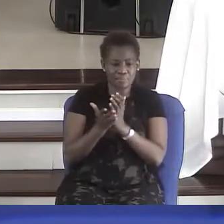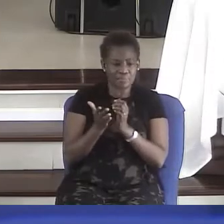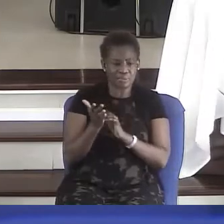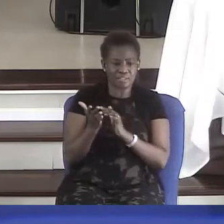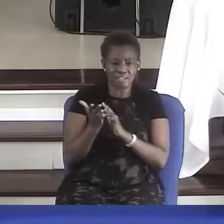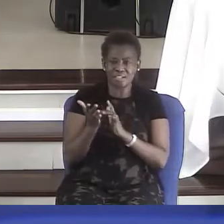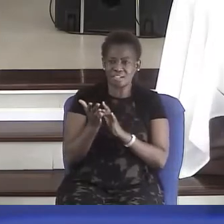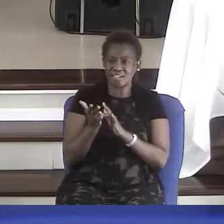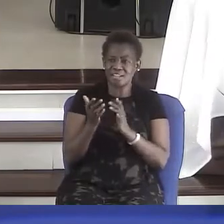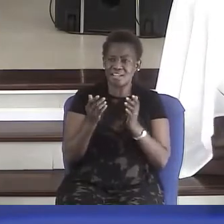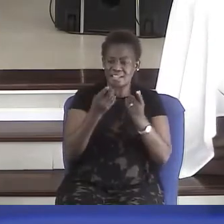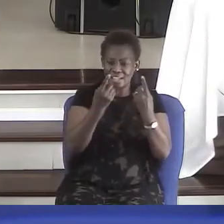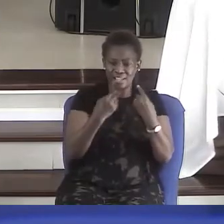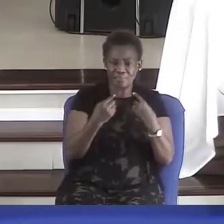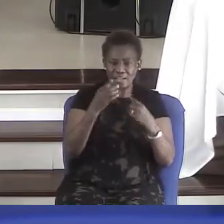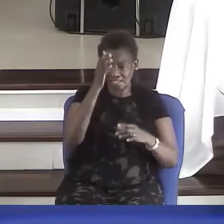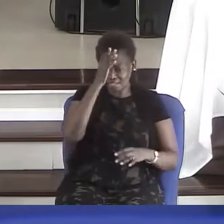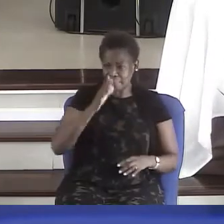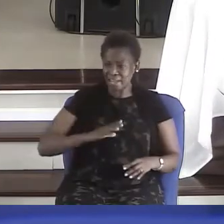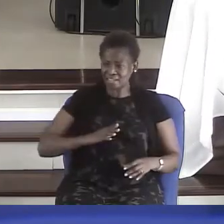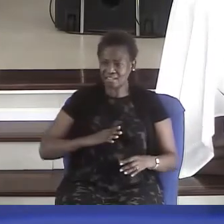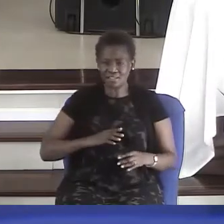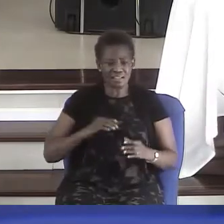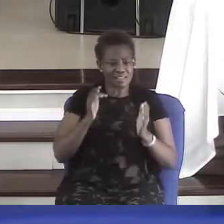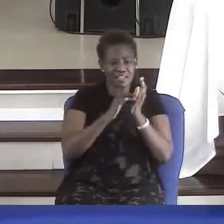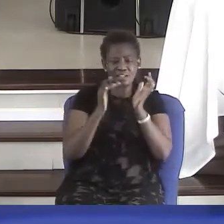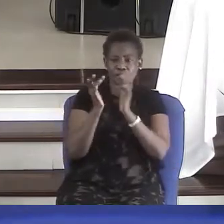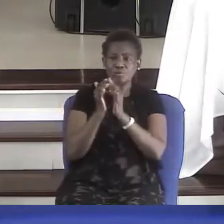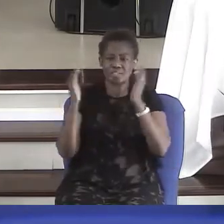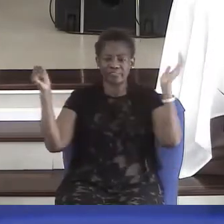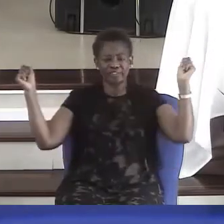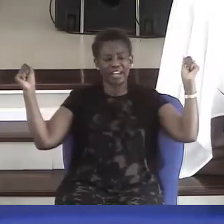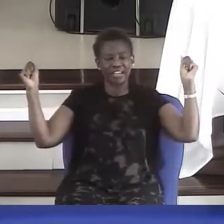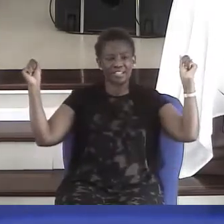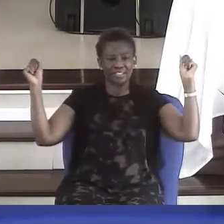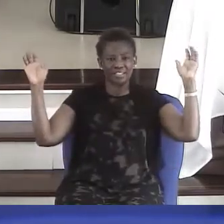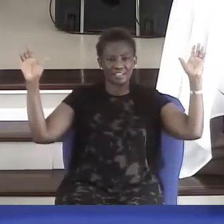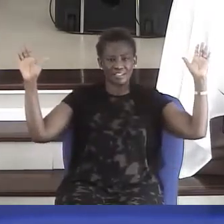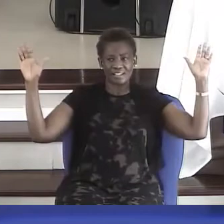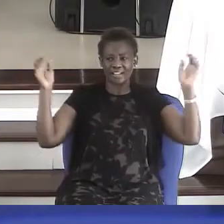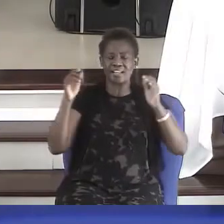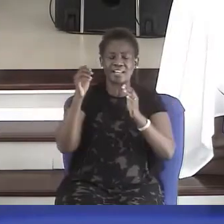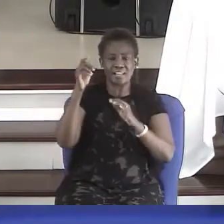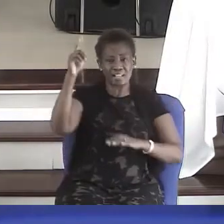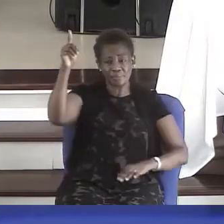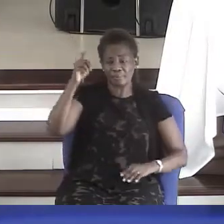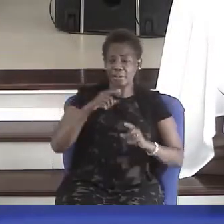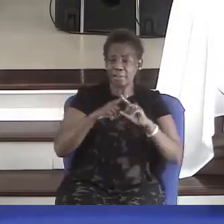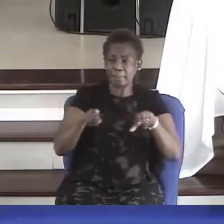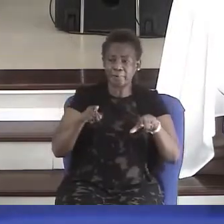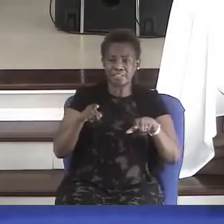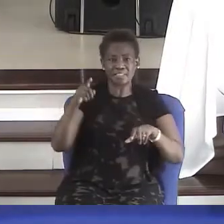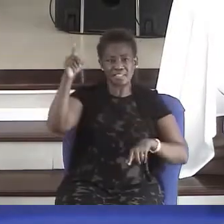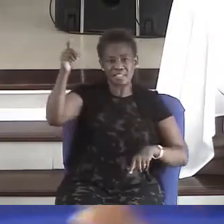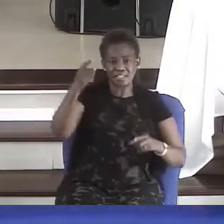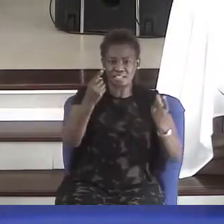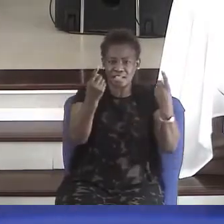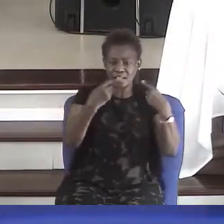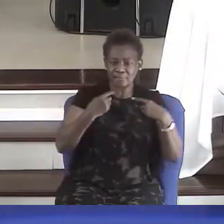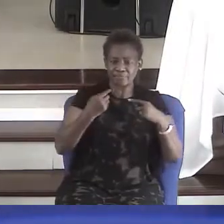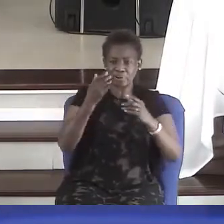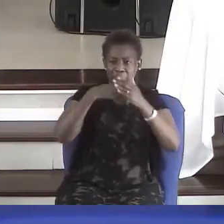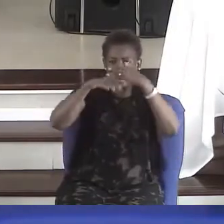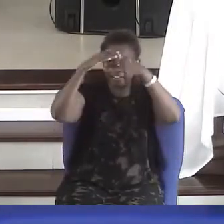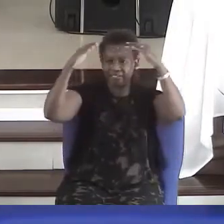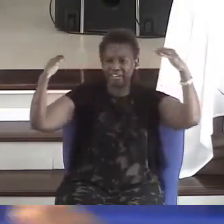But he was from heaven. He was a manifestation of God. And he declared, I'm in